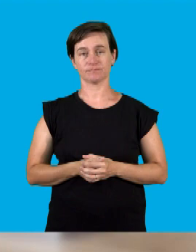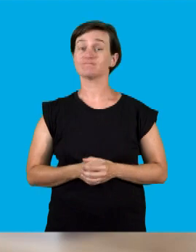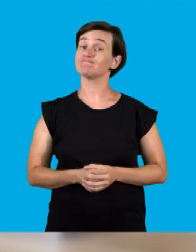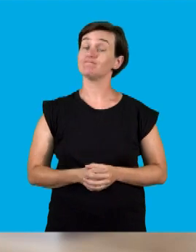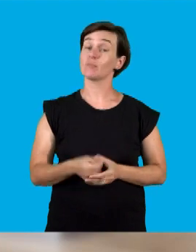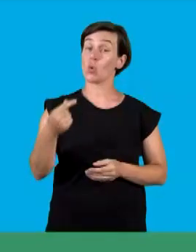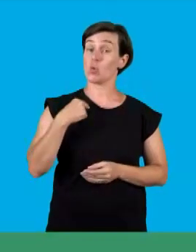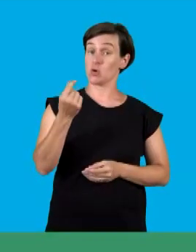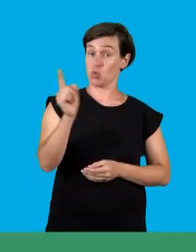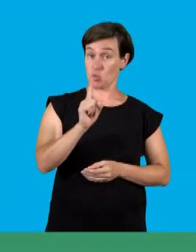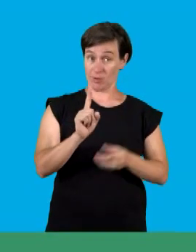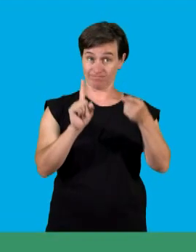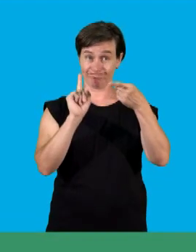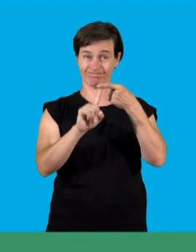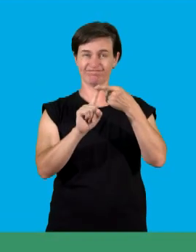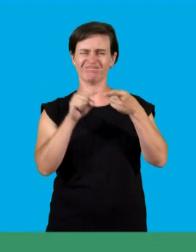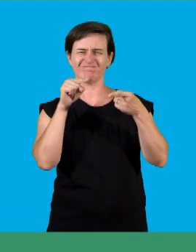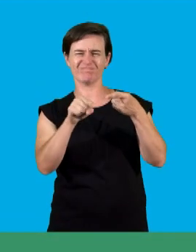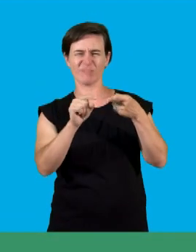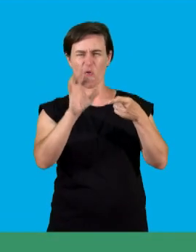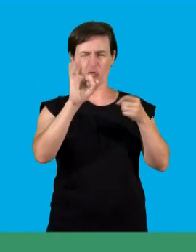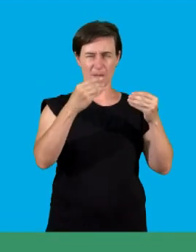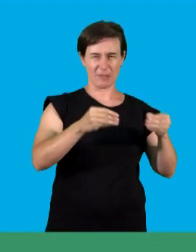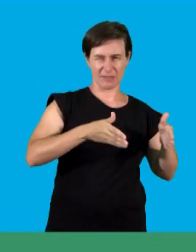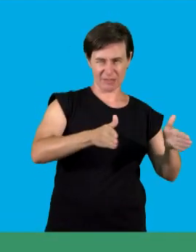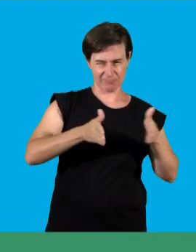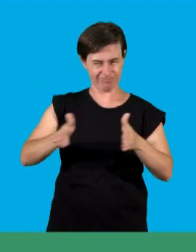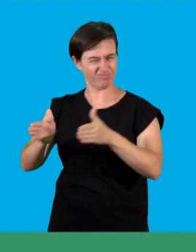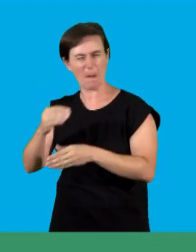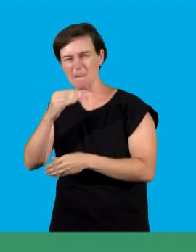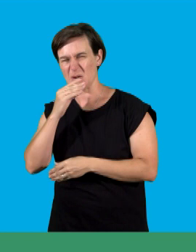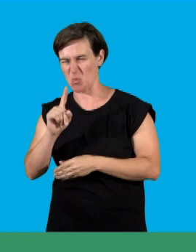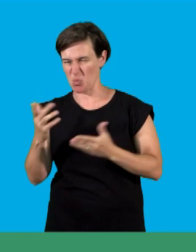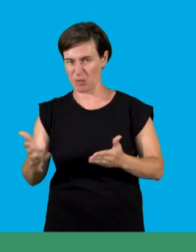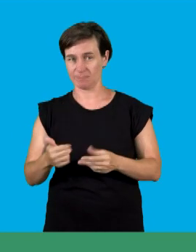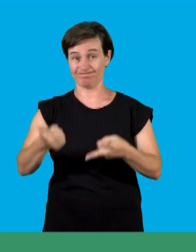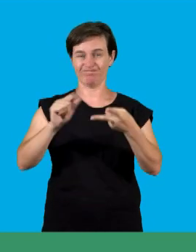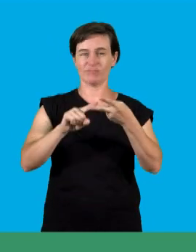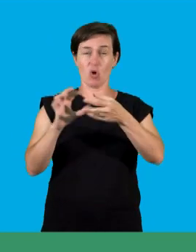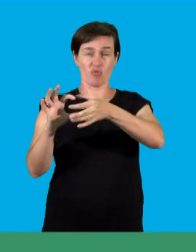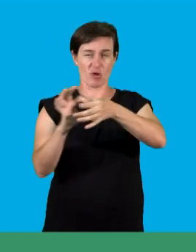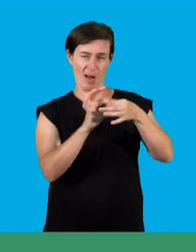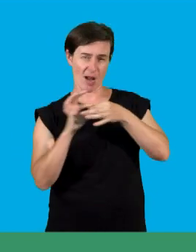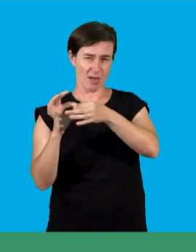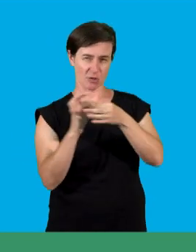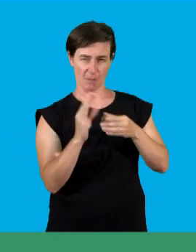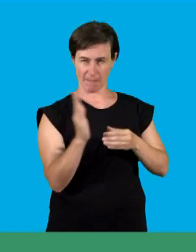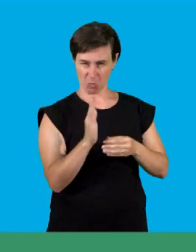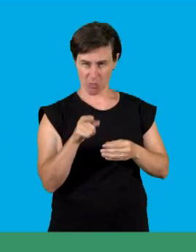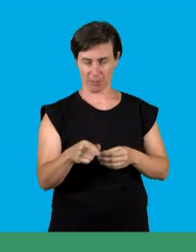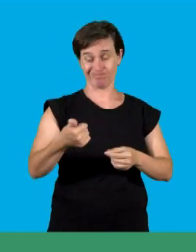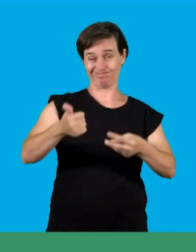lesson. Firstly, we'll unpack or look at the meaning of the 3 business sectors, moving on to the relationship between